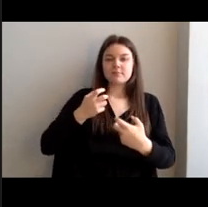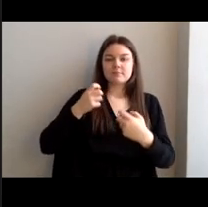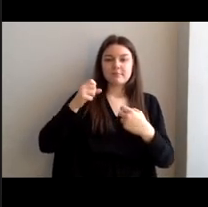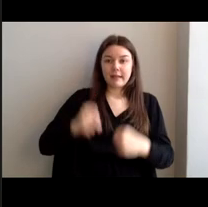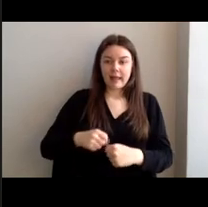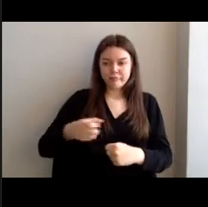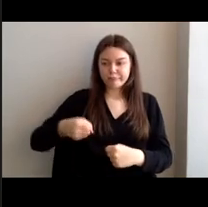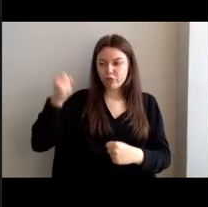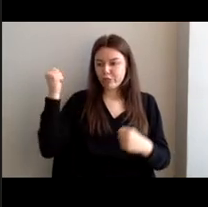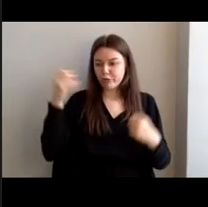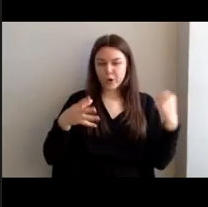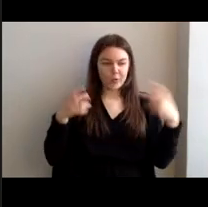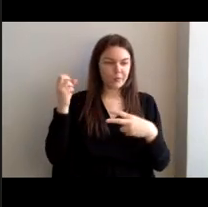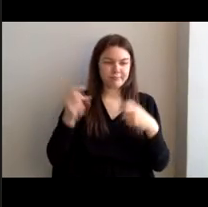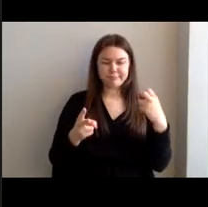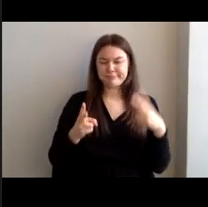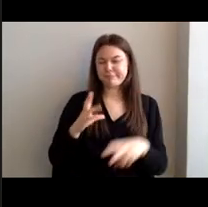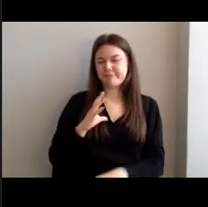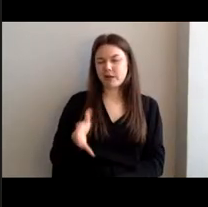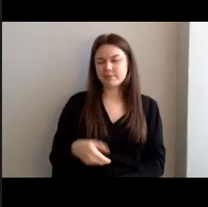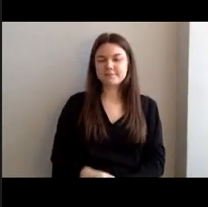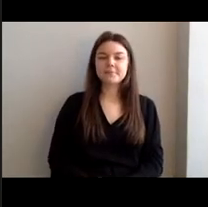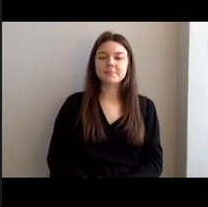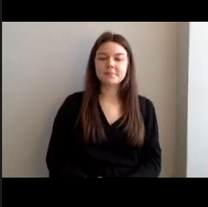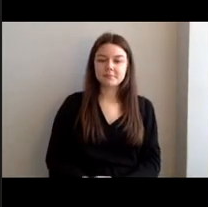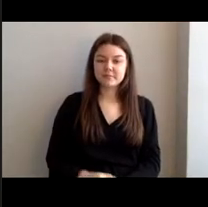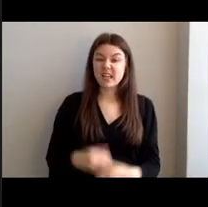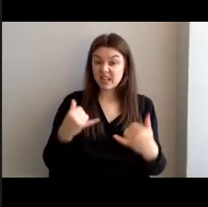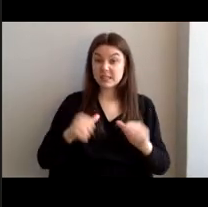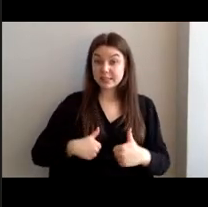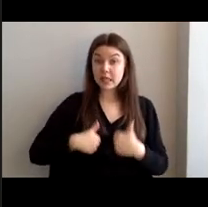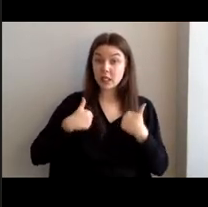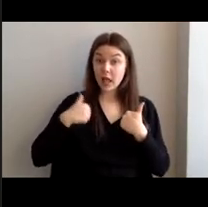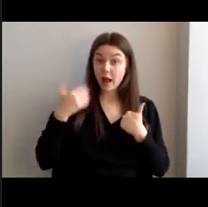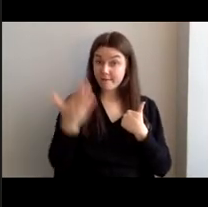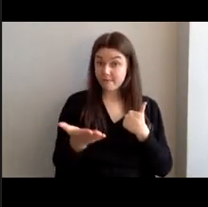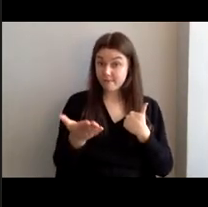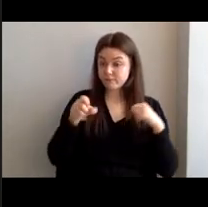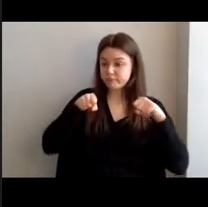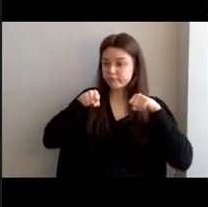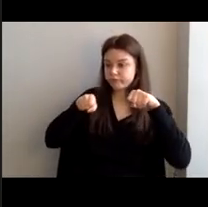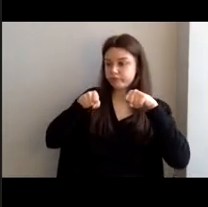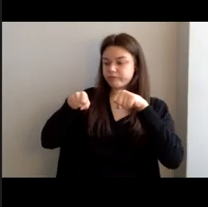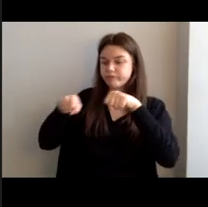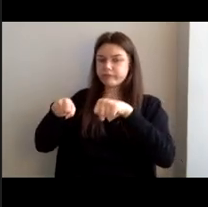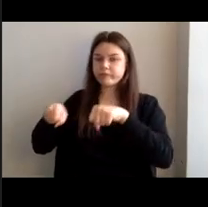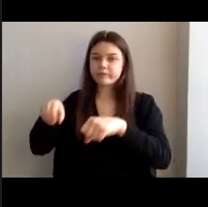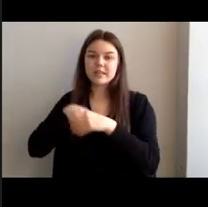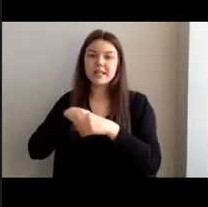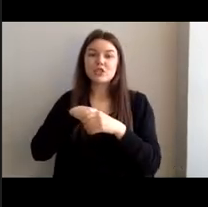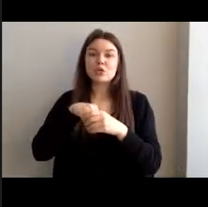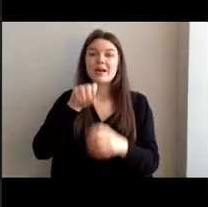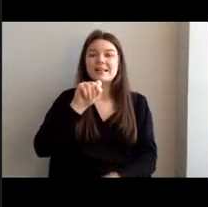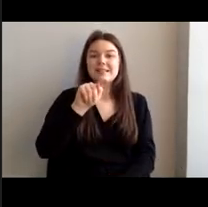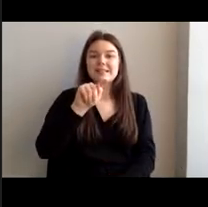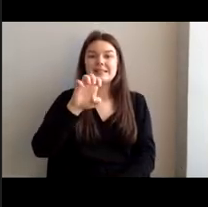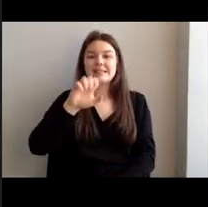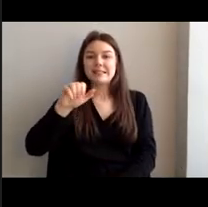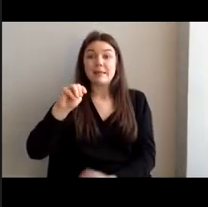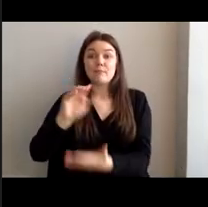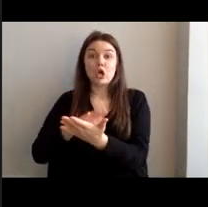pretty aggressively there. So they get put into this big bin, they're still alive here, and they're wheeled right into a steam cooker, and it cooks